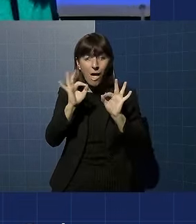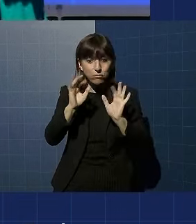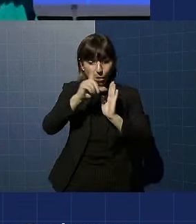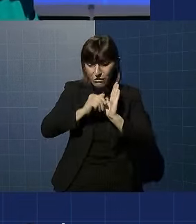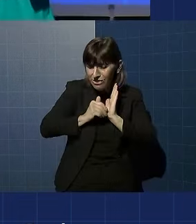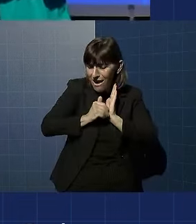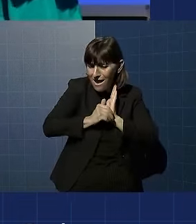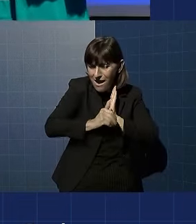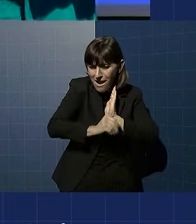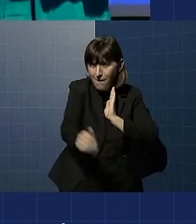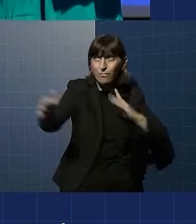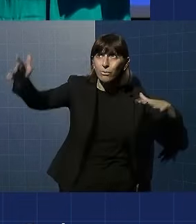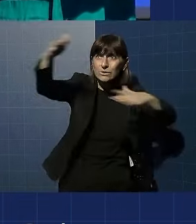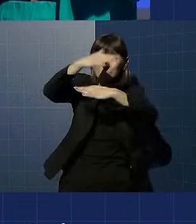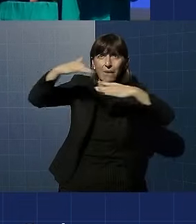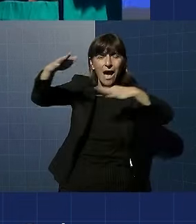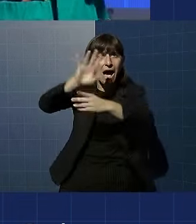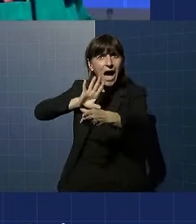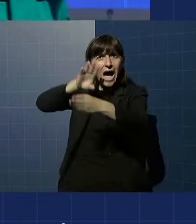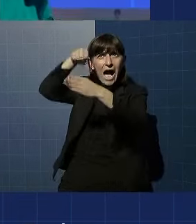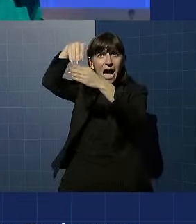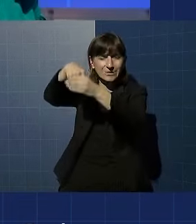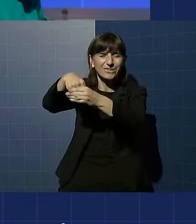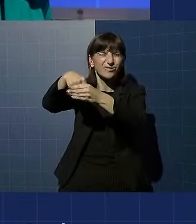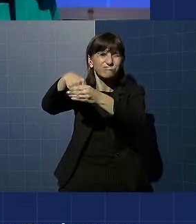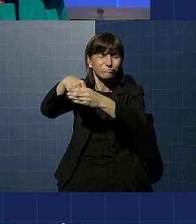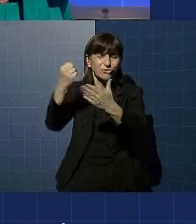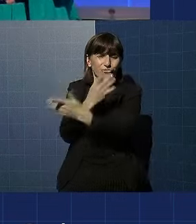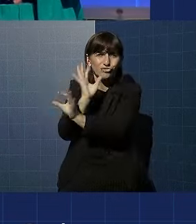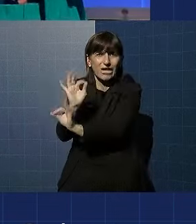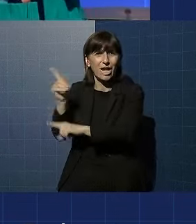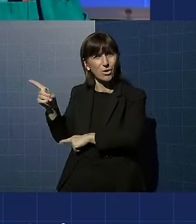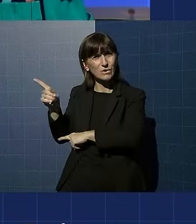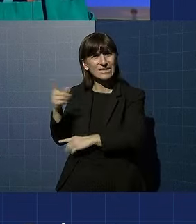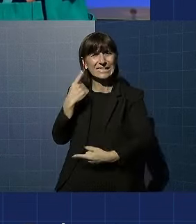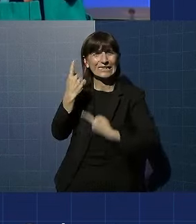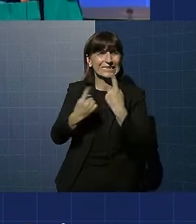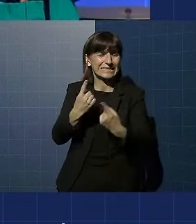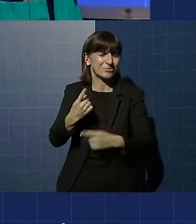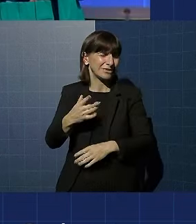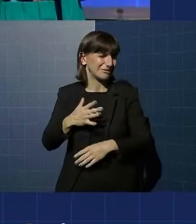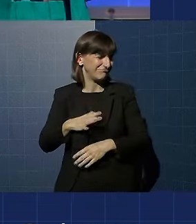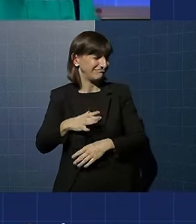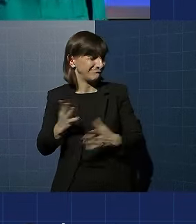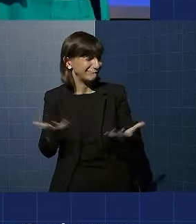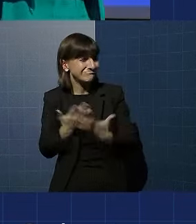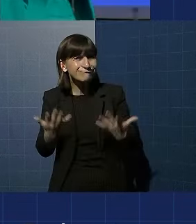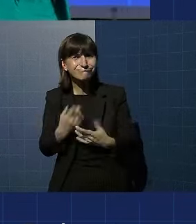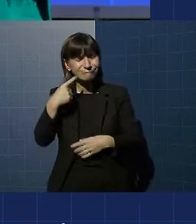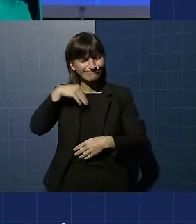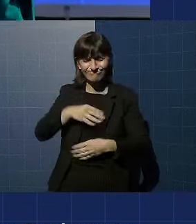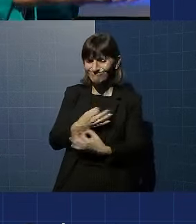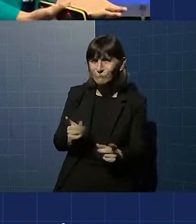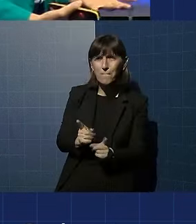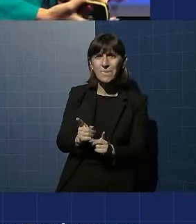very uncomfortable. It also makes that they don't taste their food to the same extent because there is congestion.